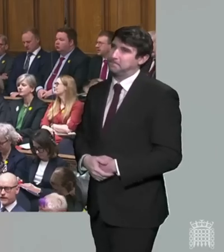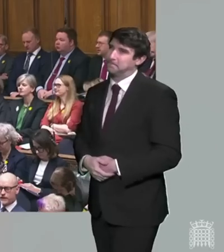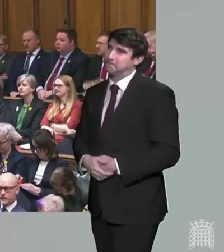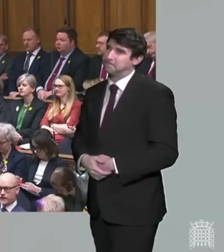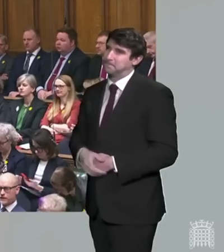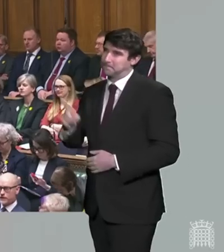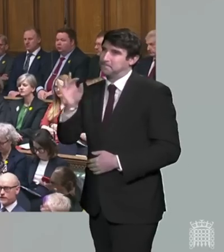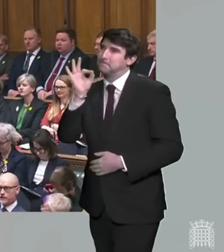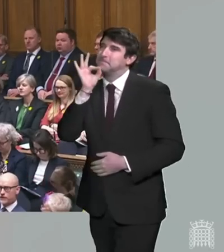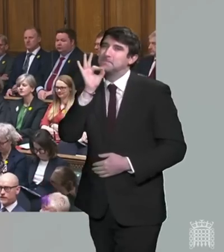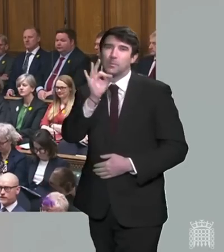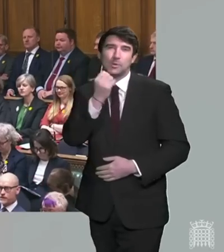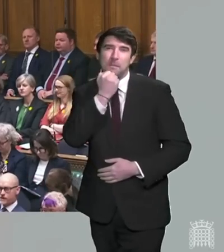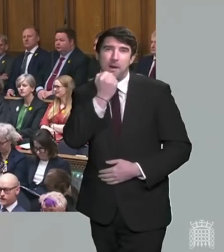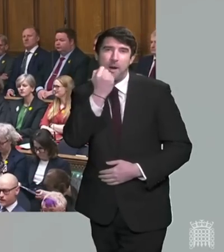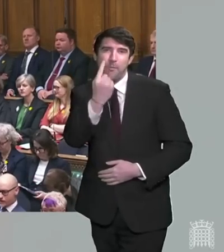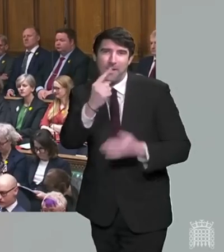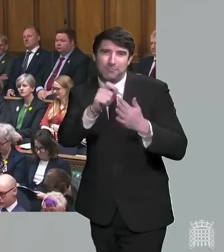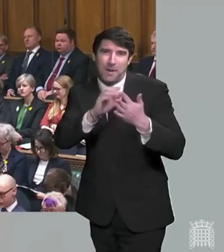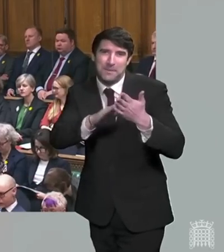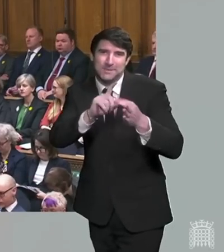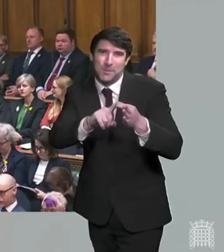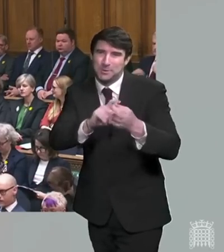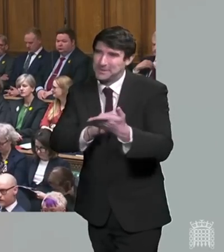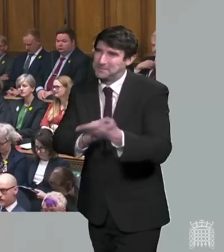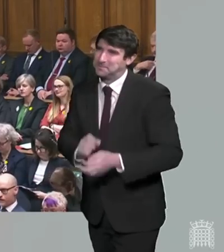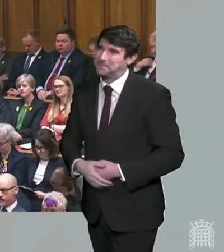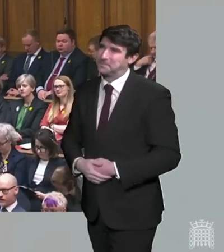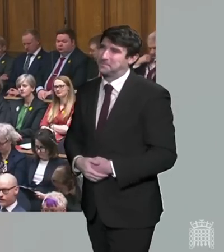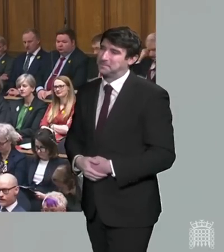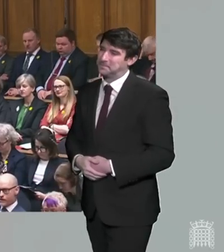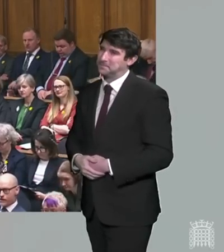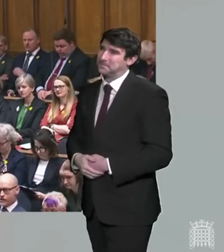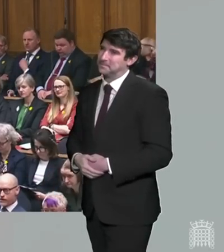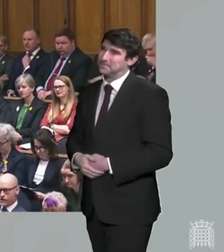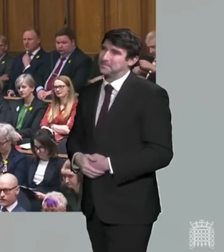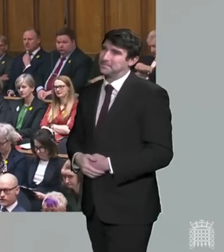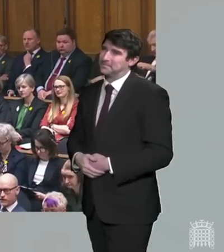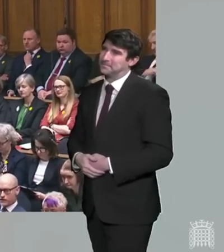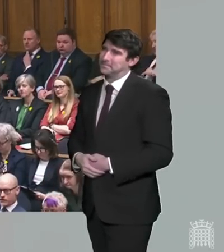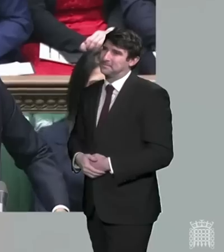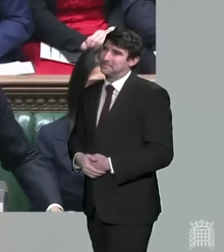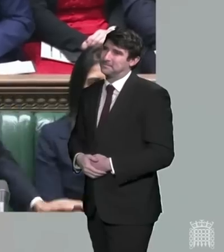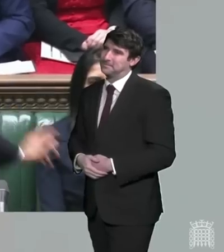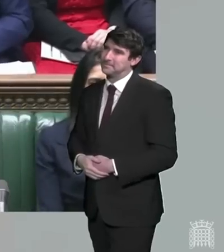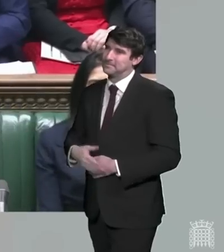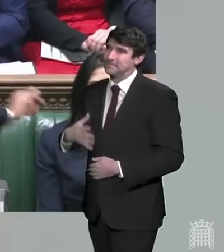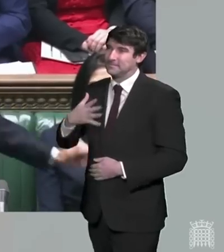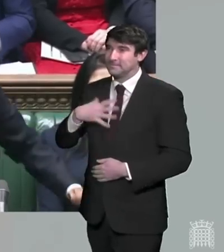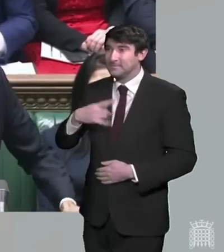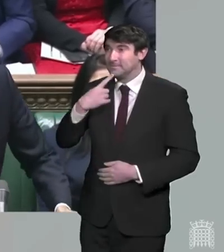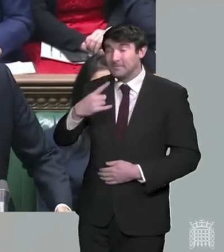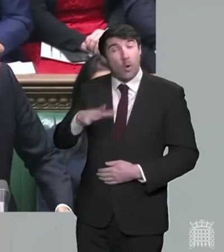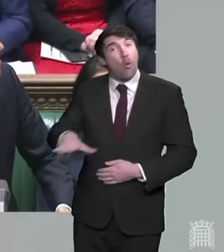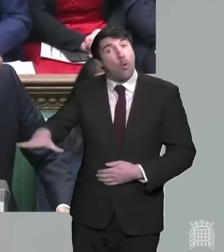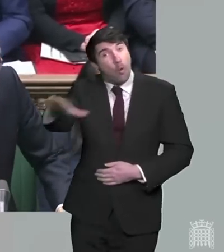Question number one, please, Mr. Speaker. Mr. Speaker, may I wish everyone, but in particular my honourable friend from